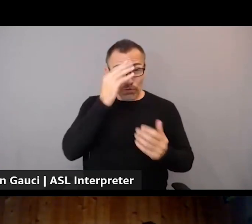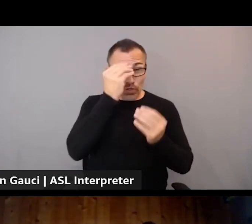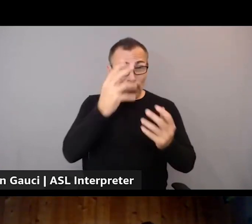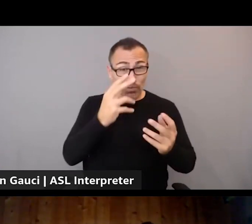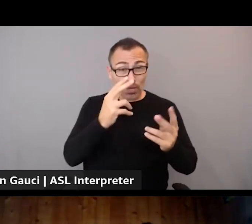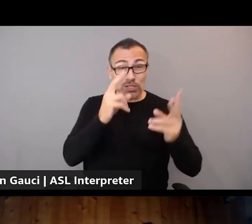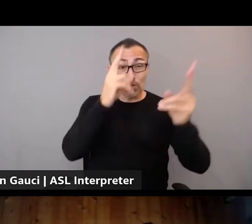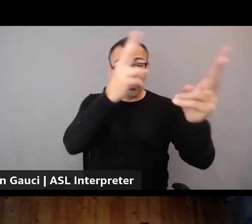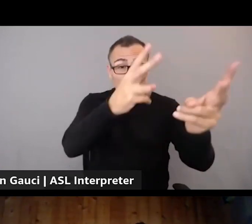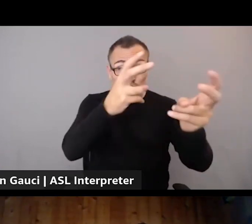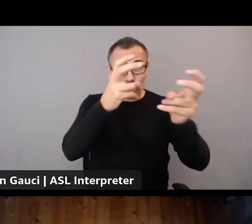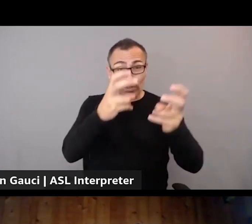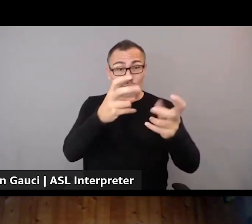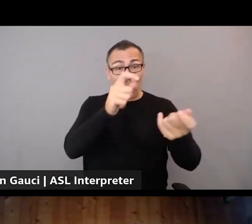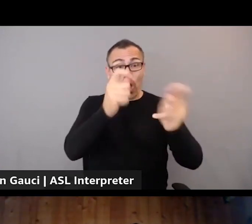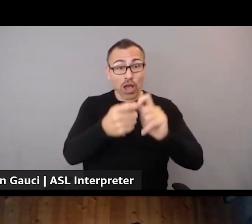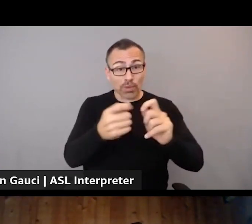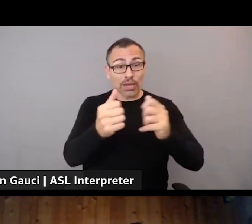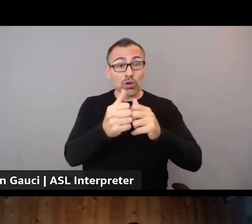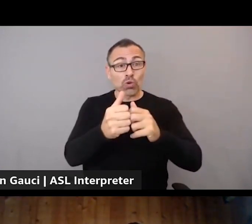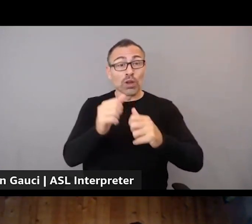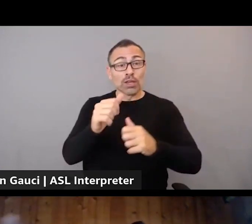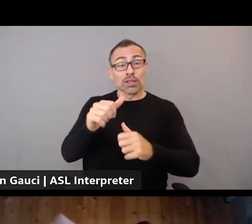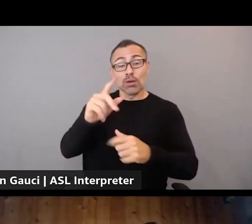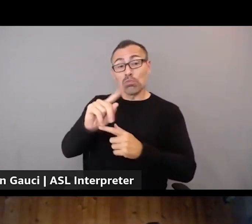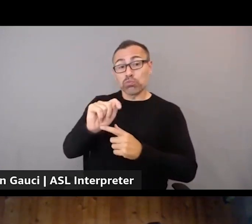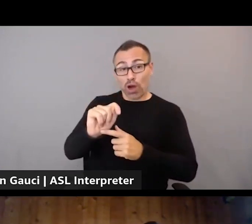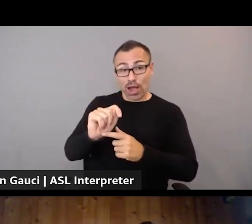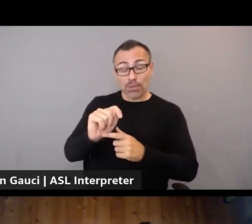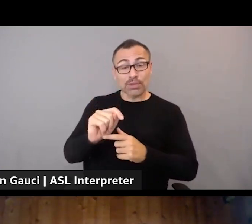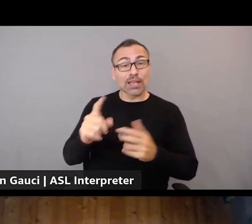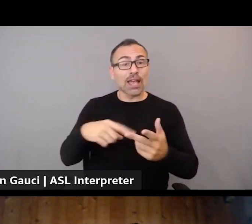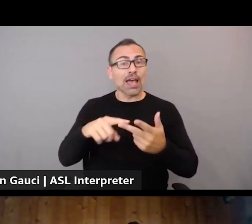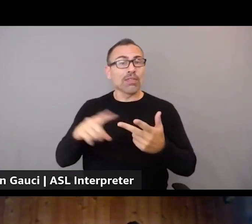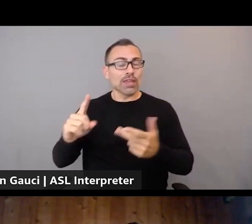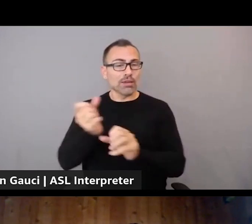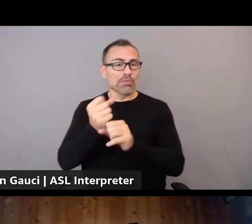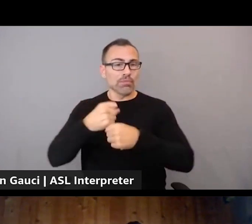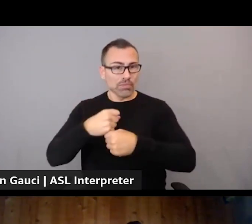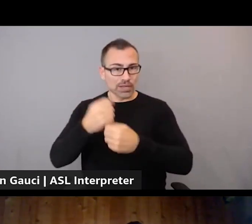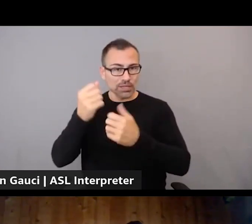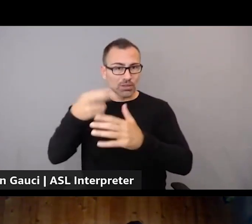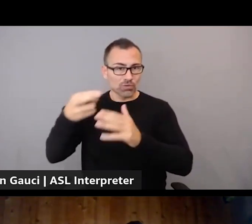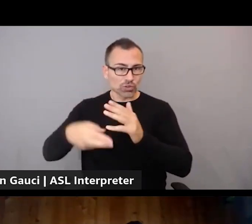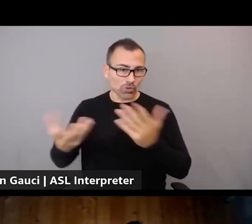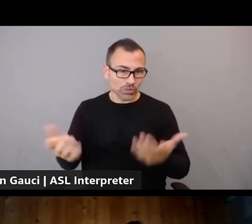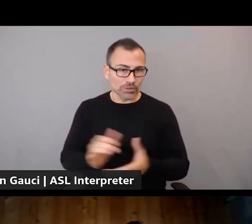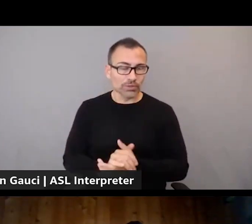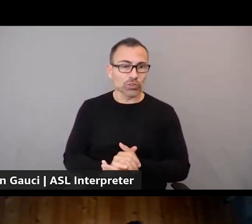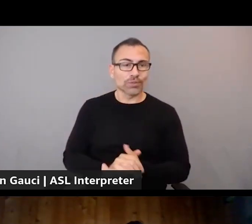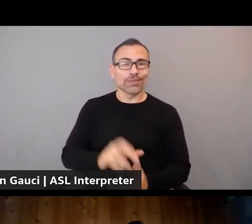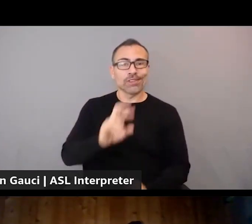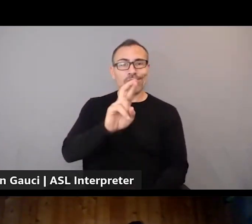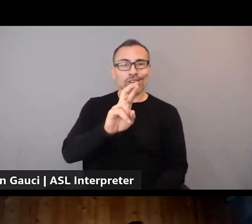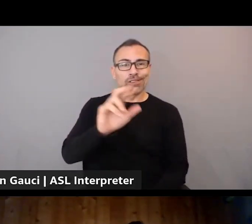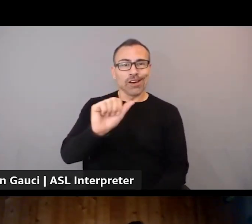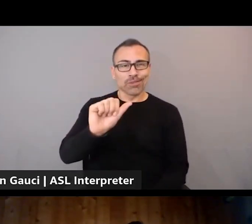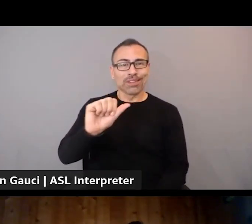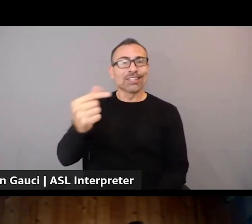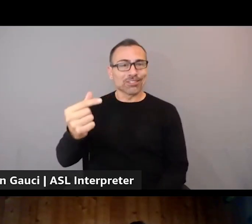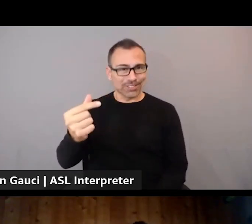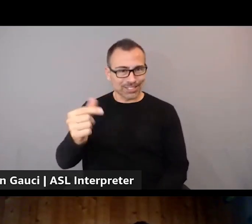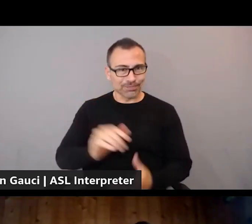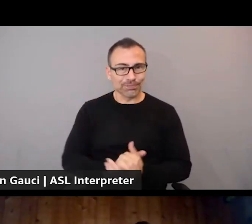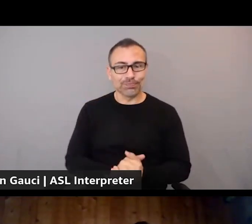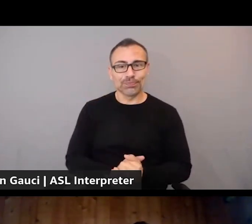data, and then the model is generating the result. So retrieval augmented generation. Super cool. Yeah,